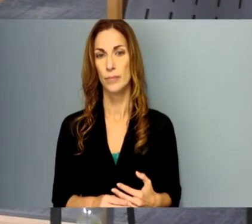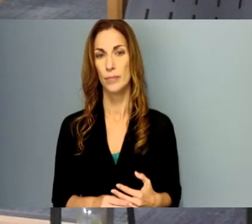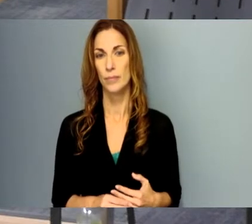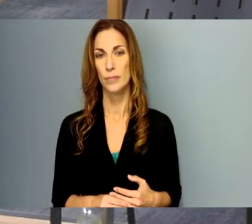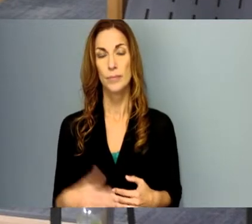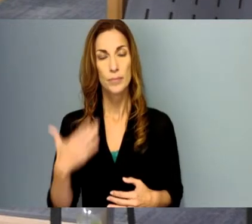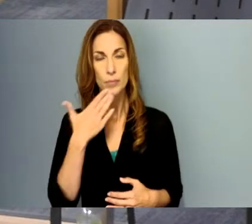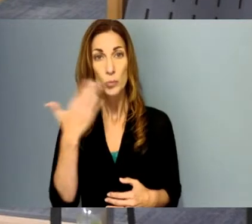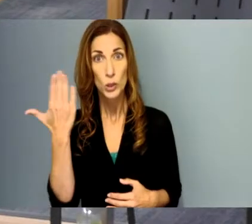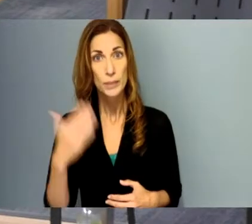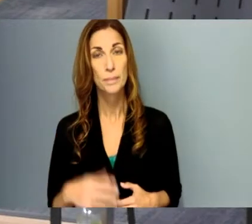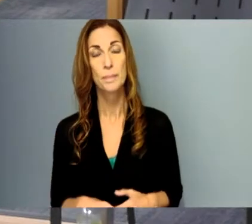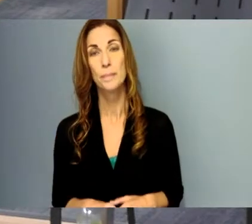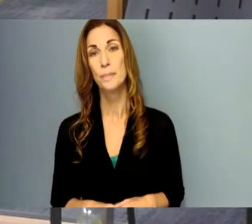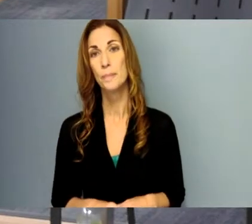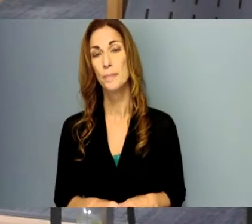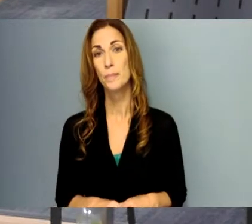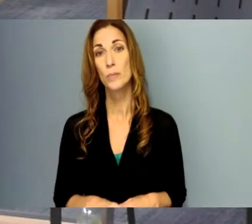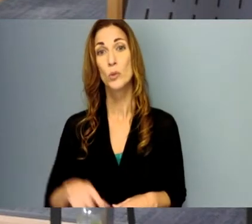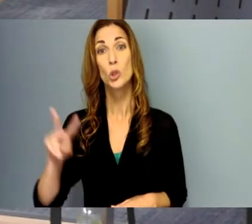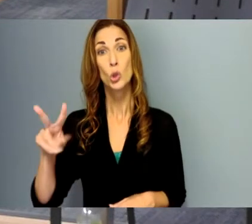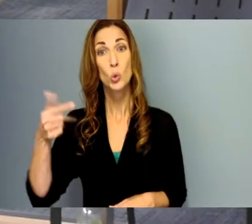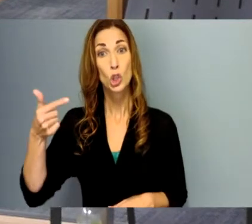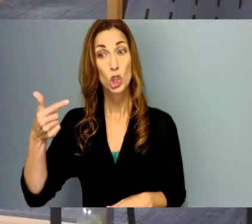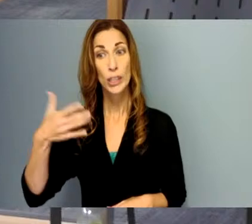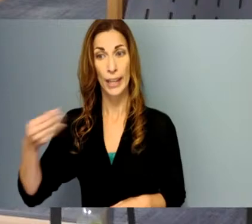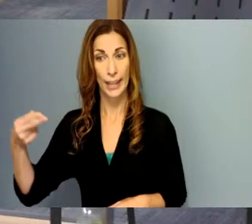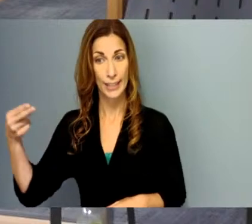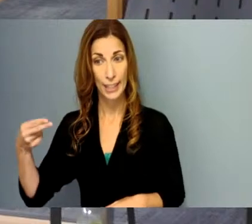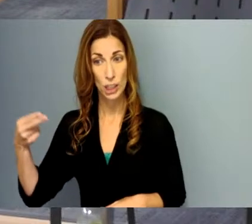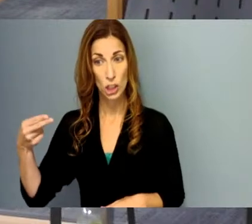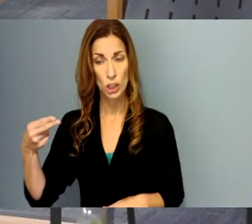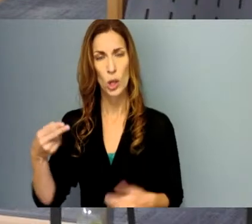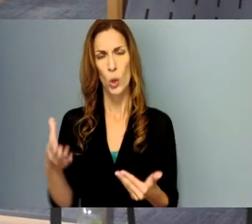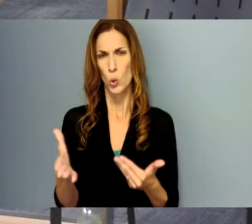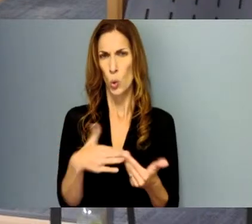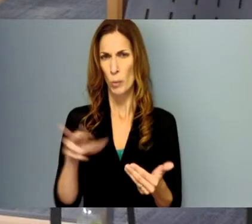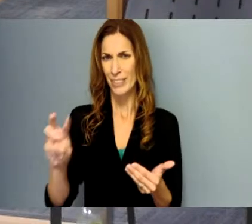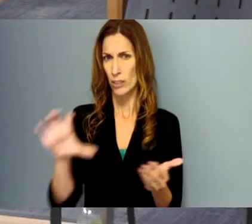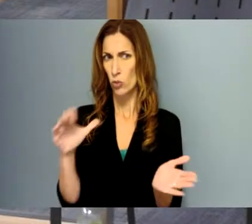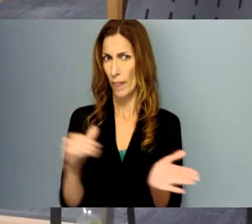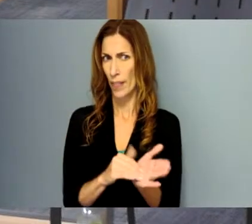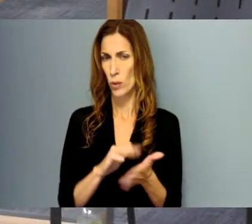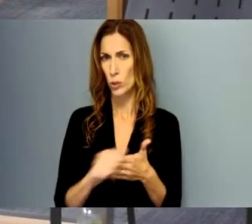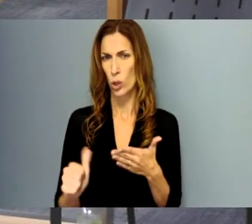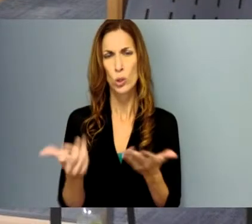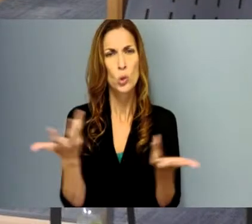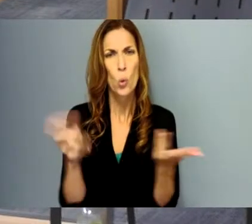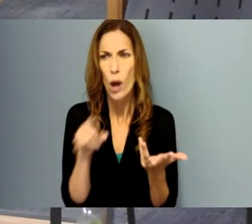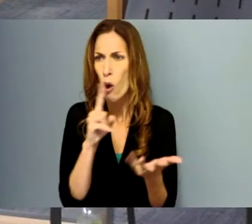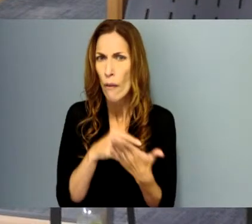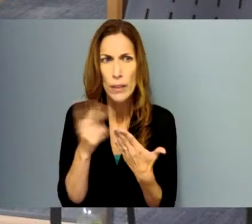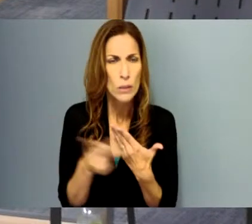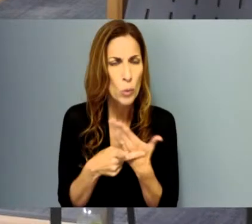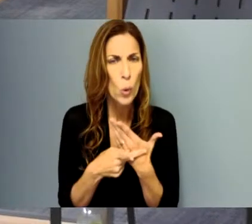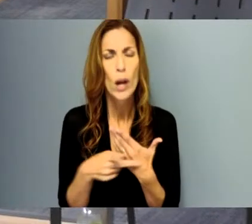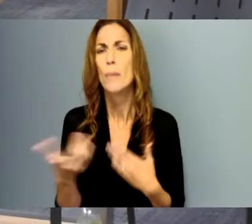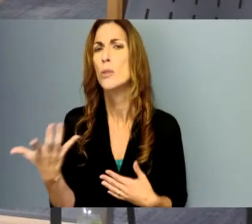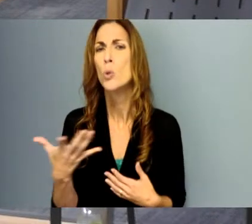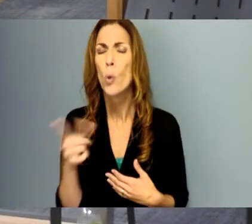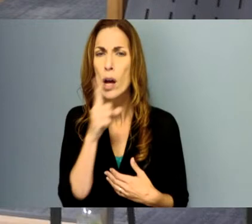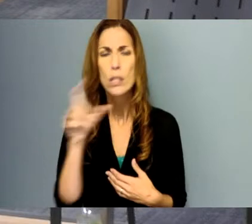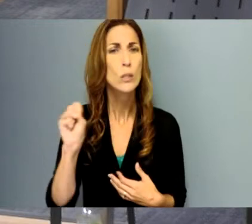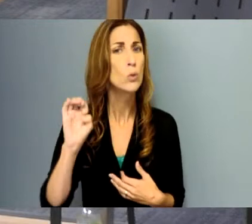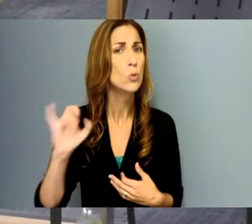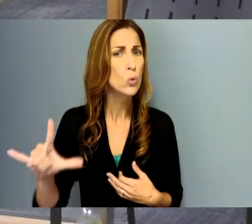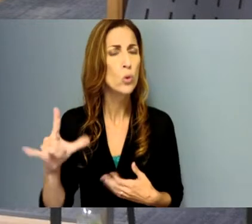Good morning. 2G and H, that's close to $600,000. What are these programs? What is the